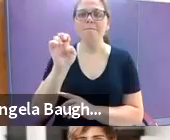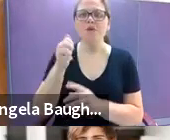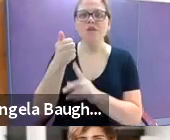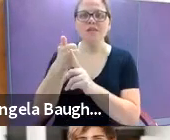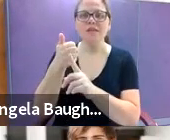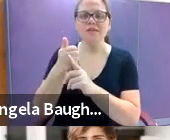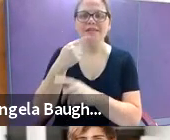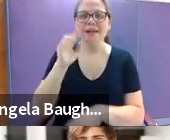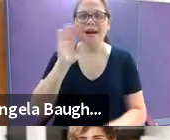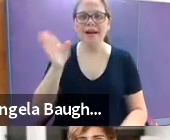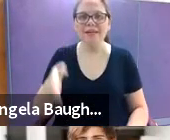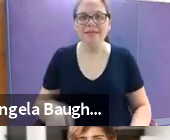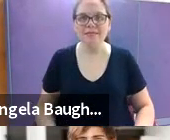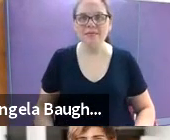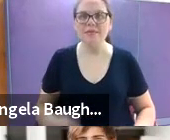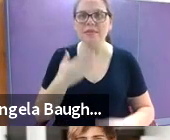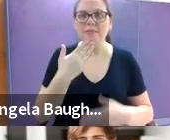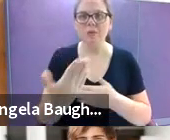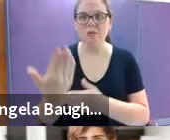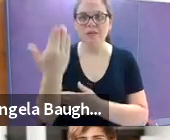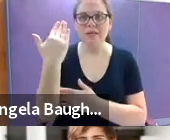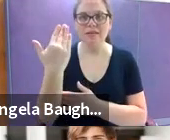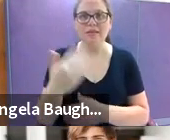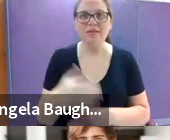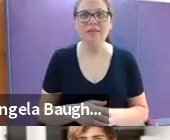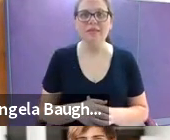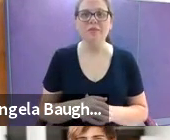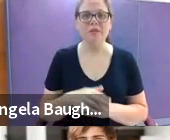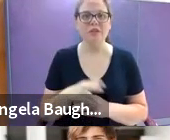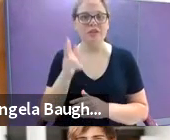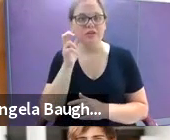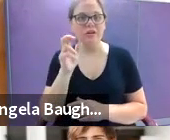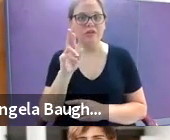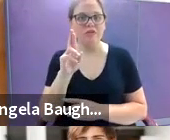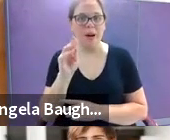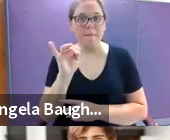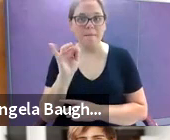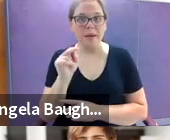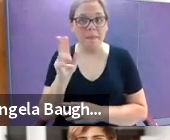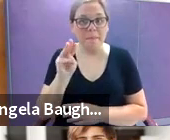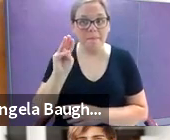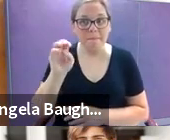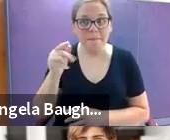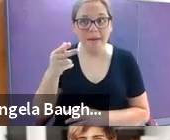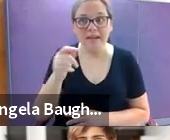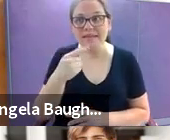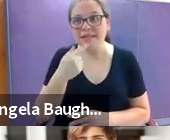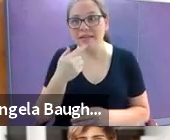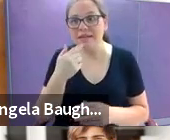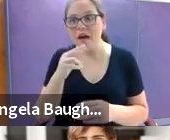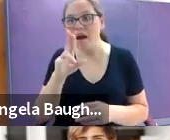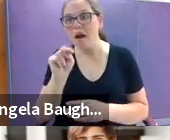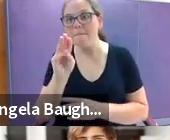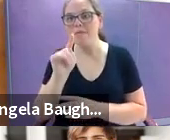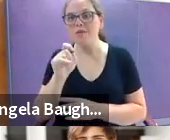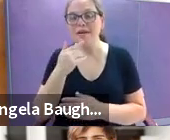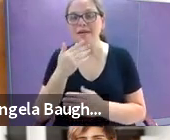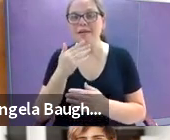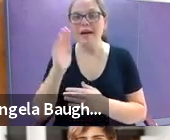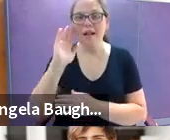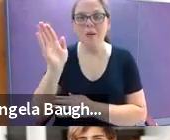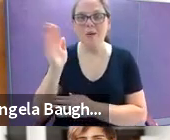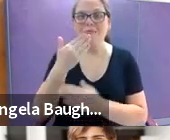Good morning. Good morning. We heard from Robin. Megan, how about you? Can you unmute yourself and say hi? Good